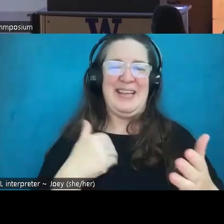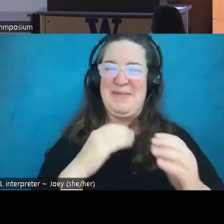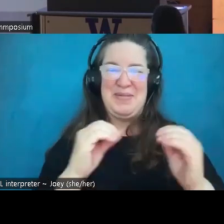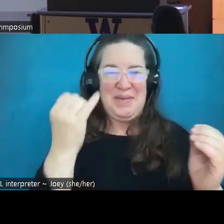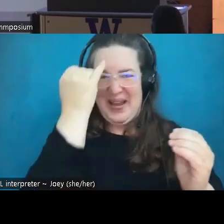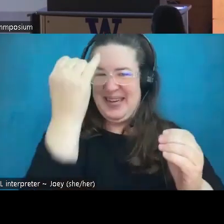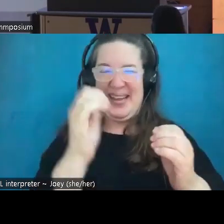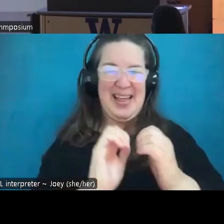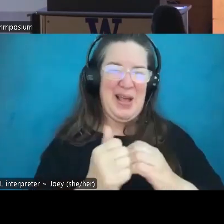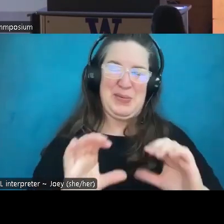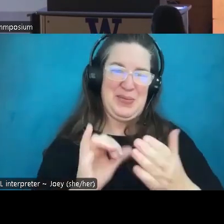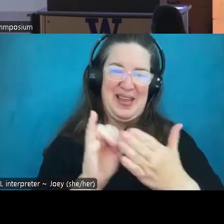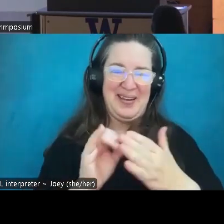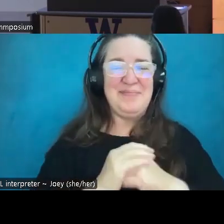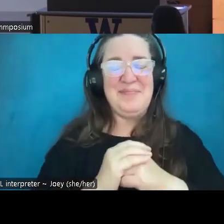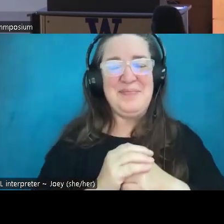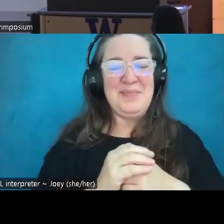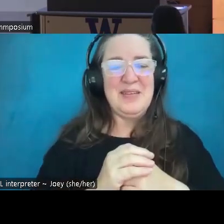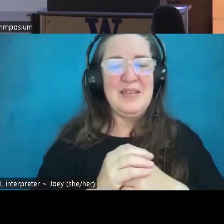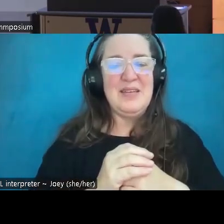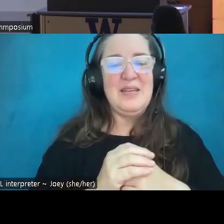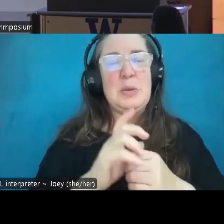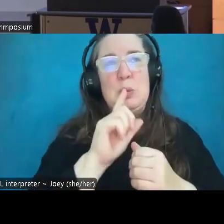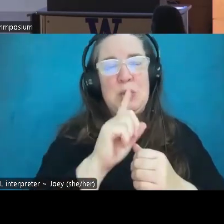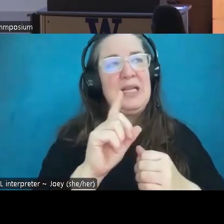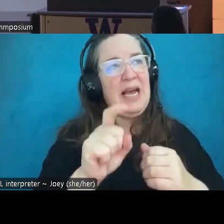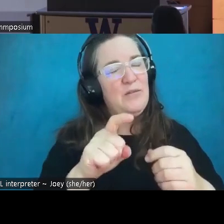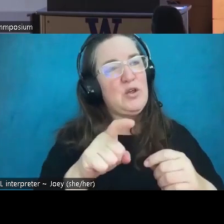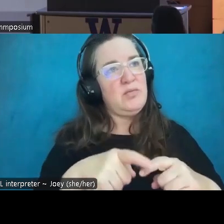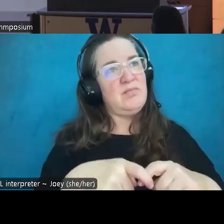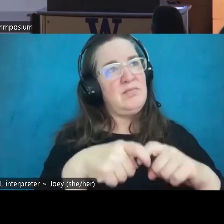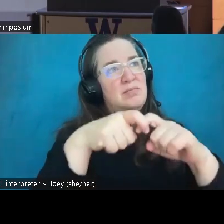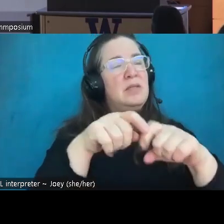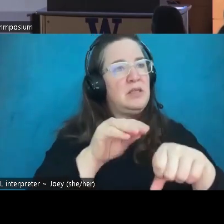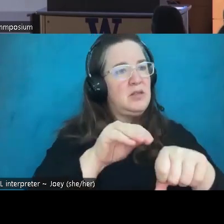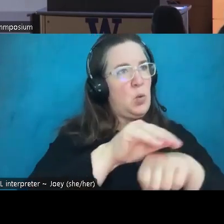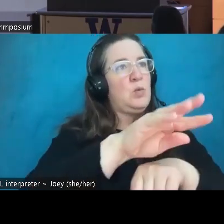So, you really have to sort of coach them on how to rest.